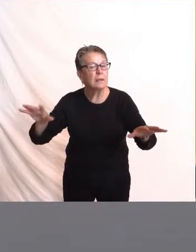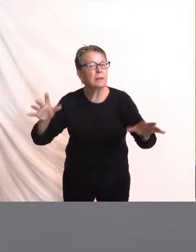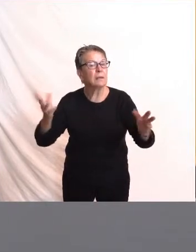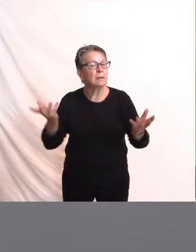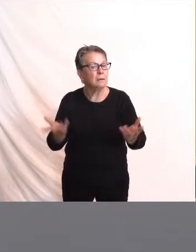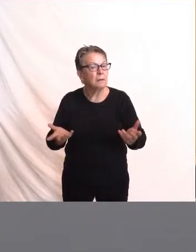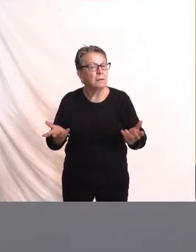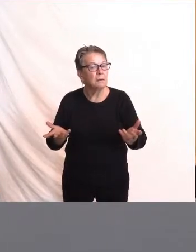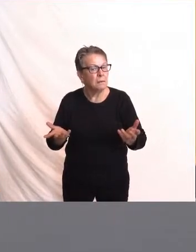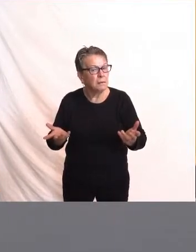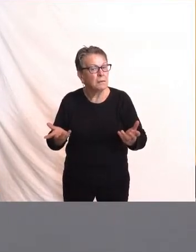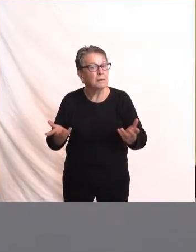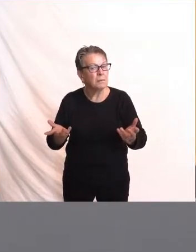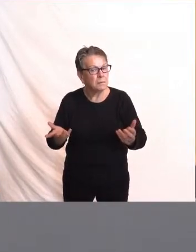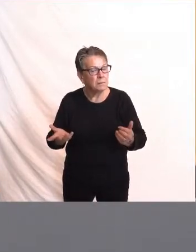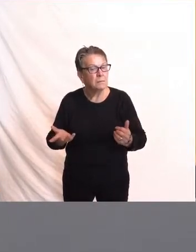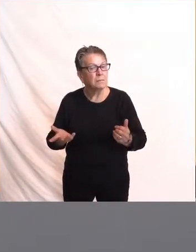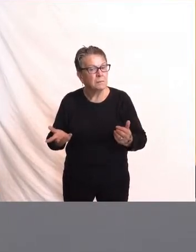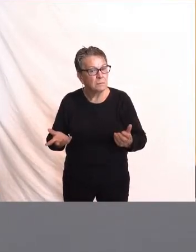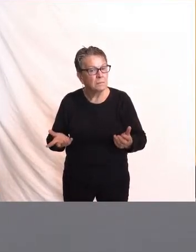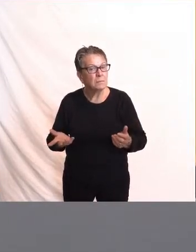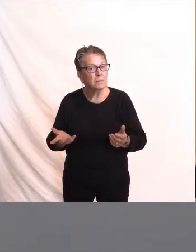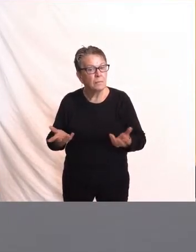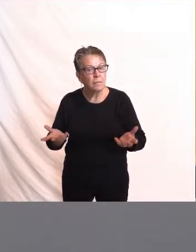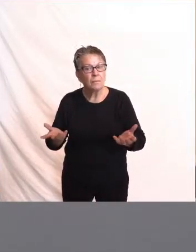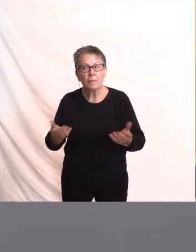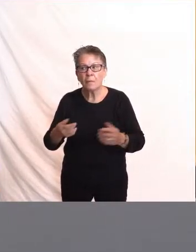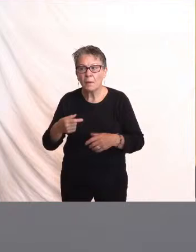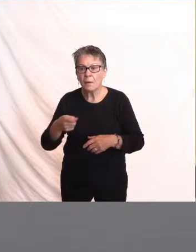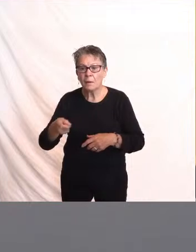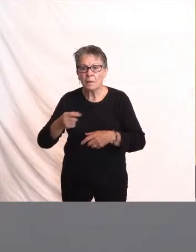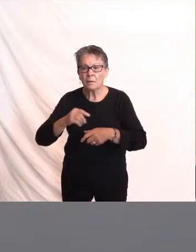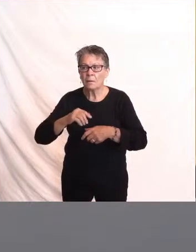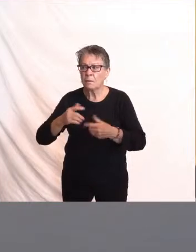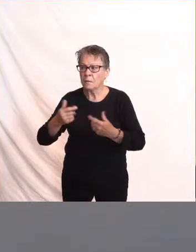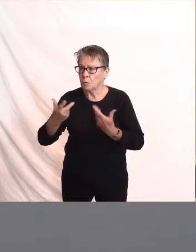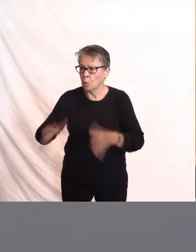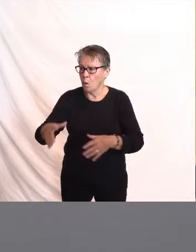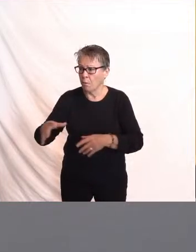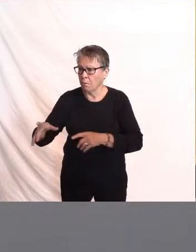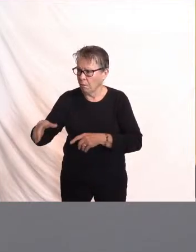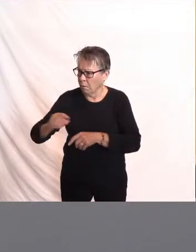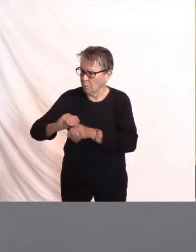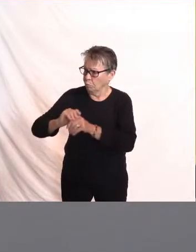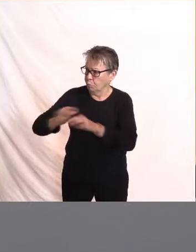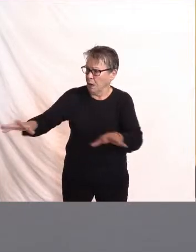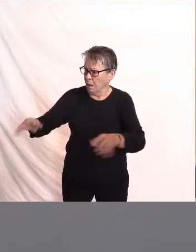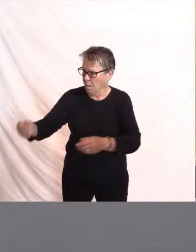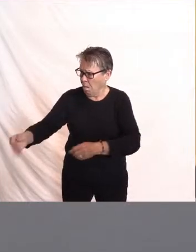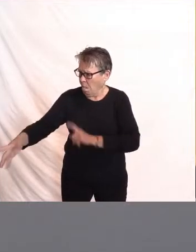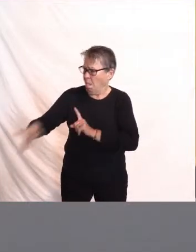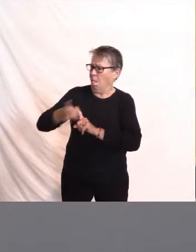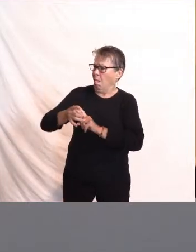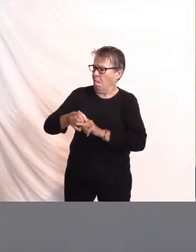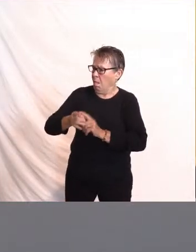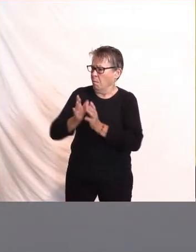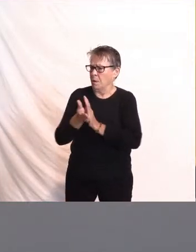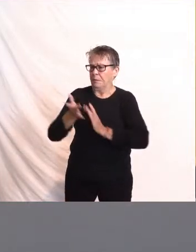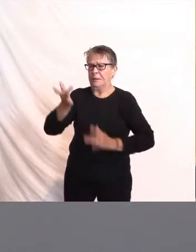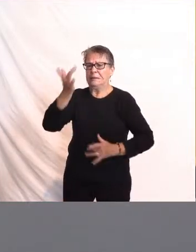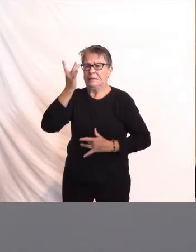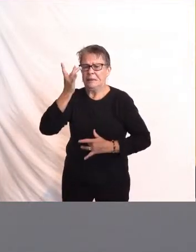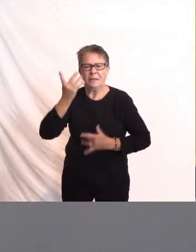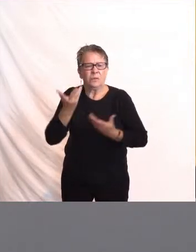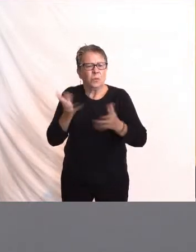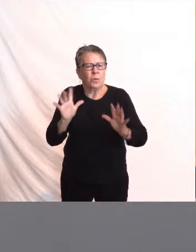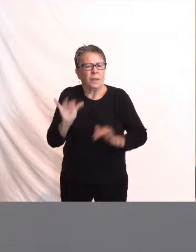can come into contact with it. So getting vaccination is best for the overall community. And lastly, as a